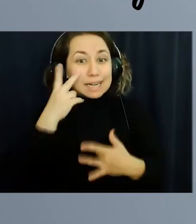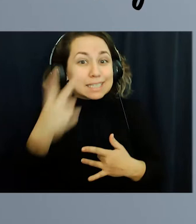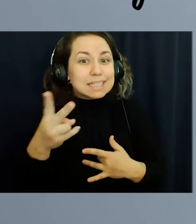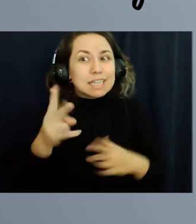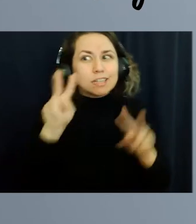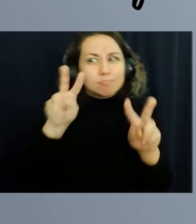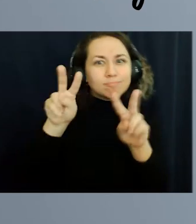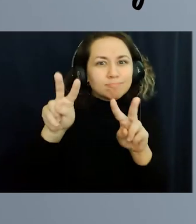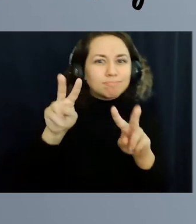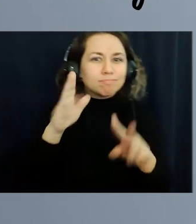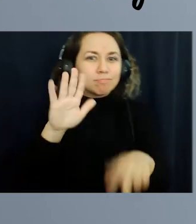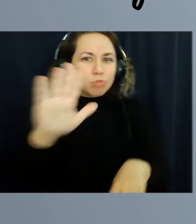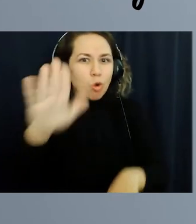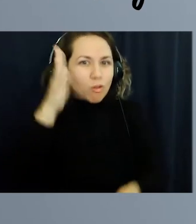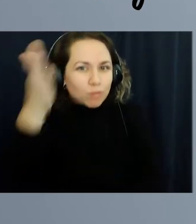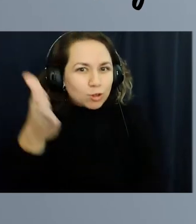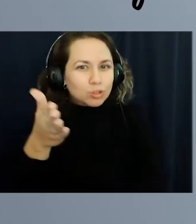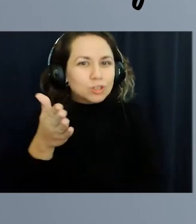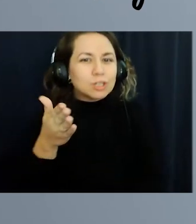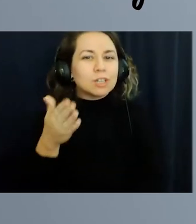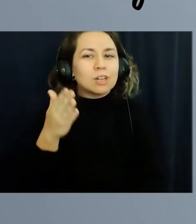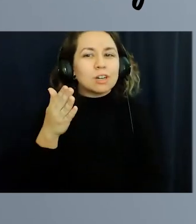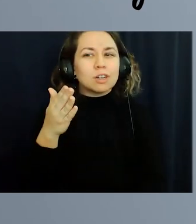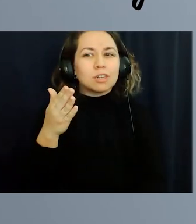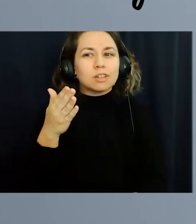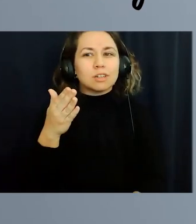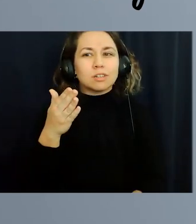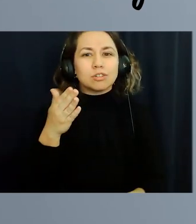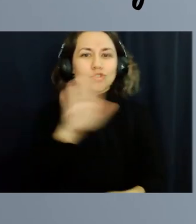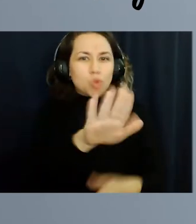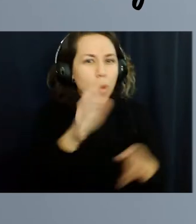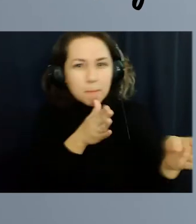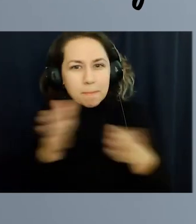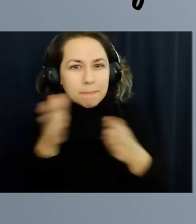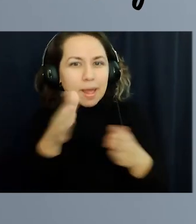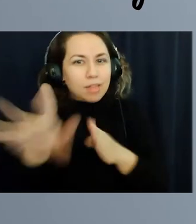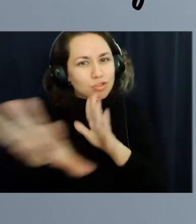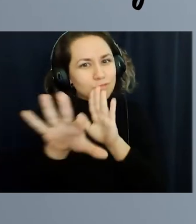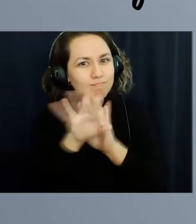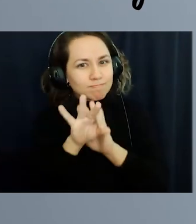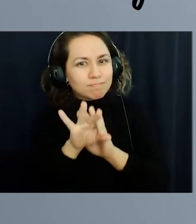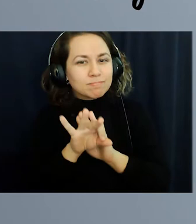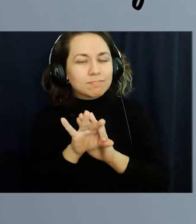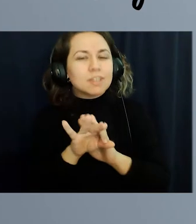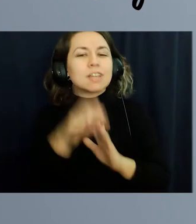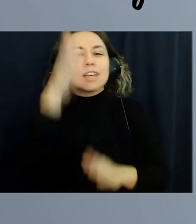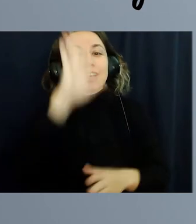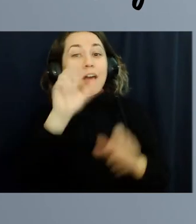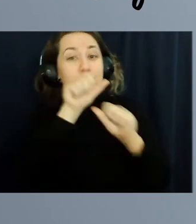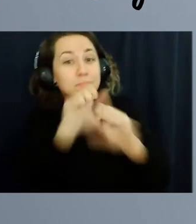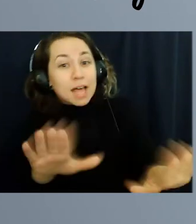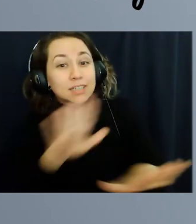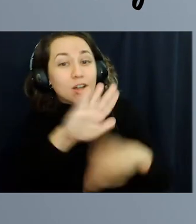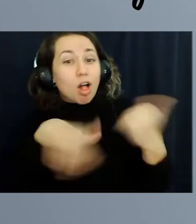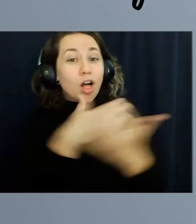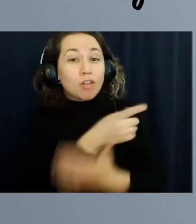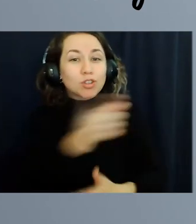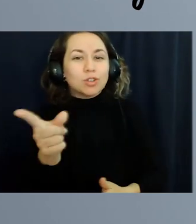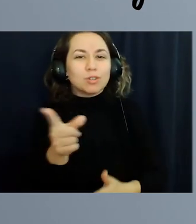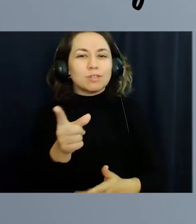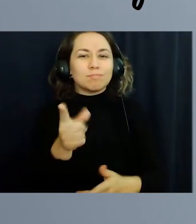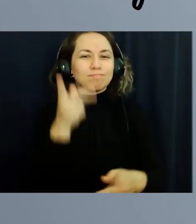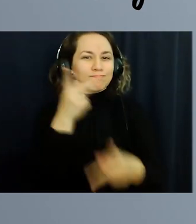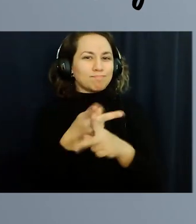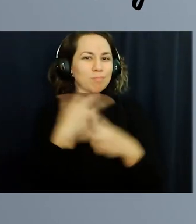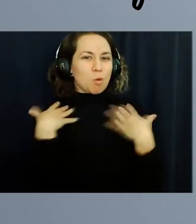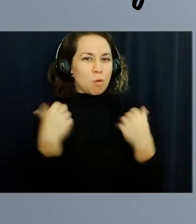is going to come out in the future when it comes to the path that you have taken. God bless